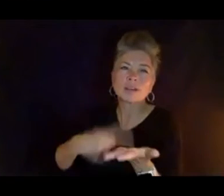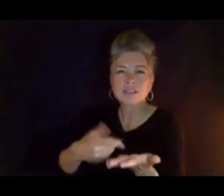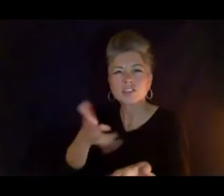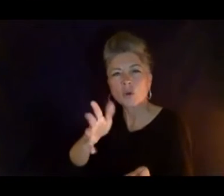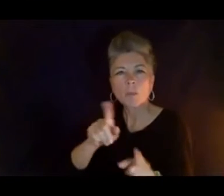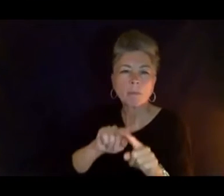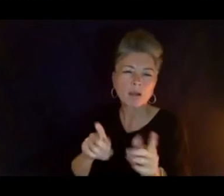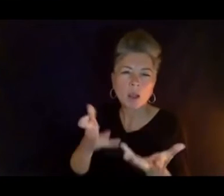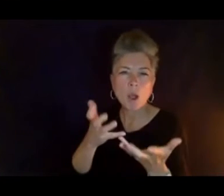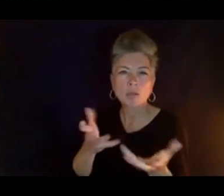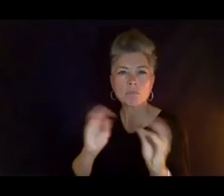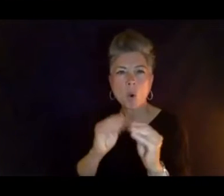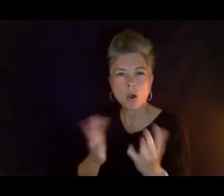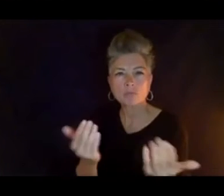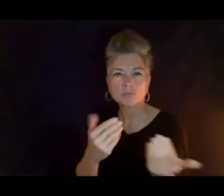I feel like,